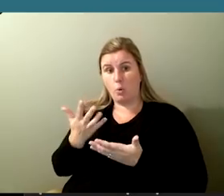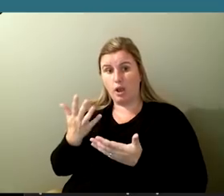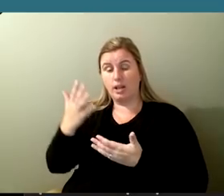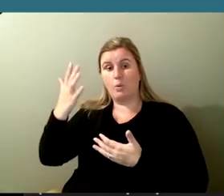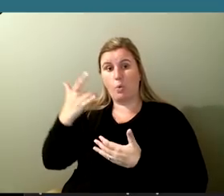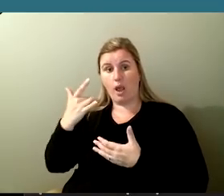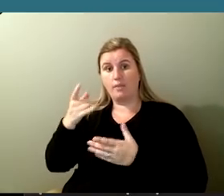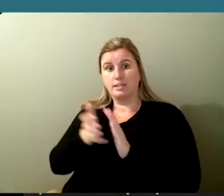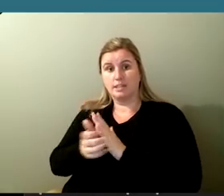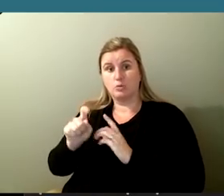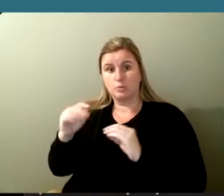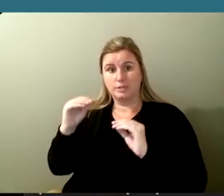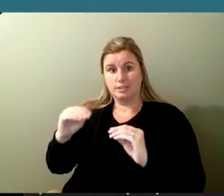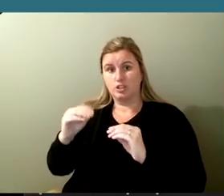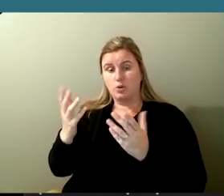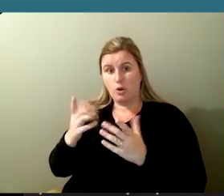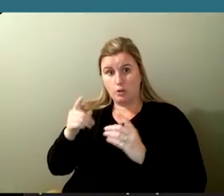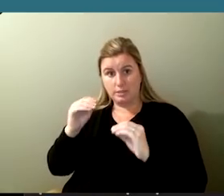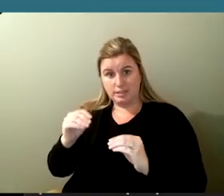that they're supposed to be teaching, or they're going to be teaching,